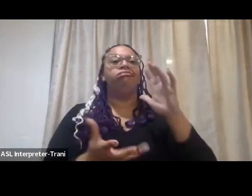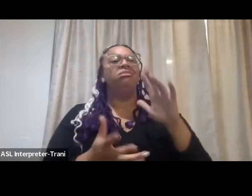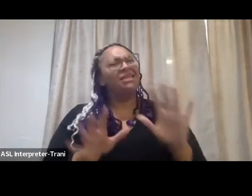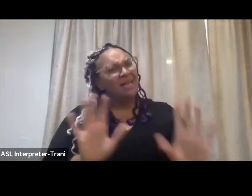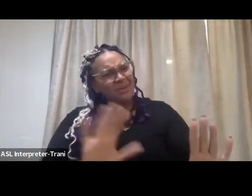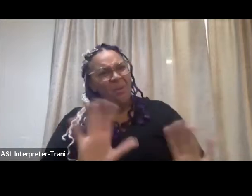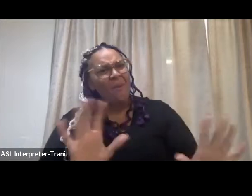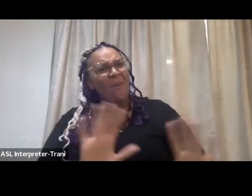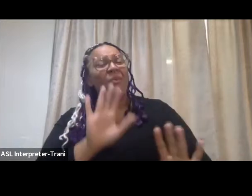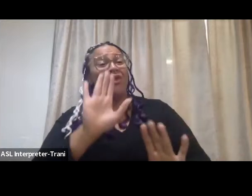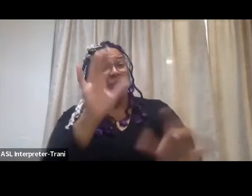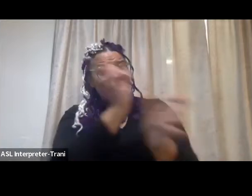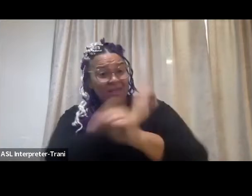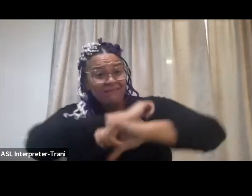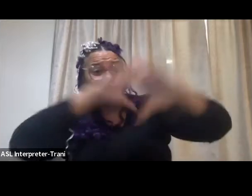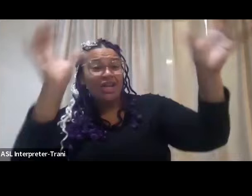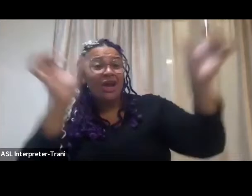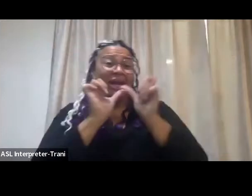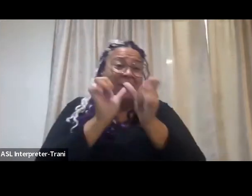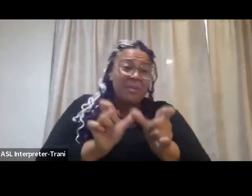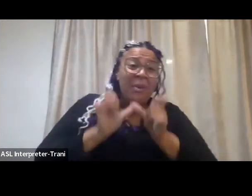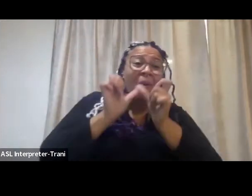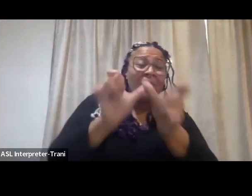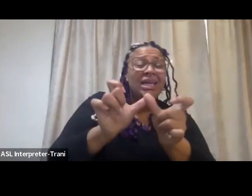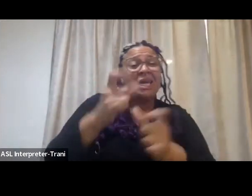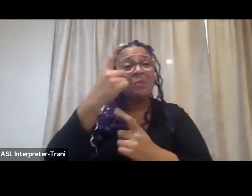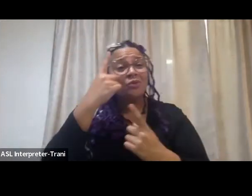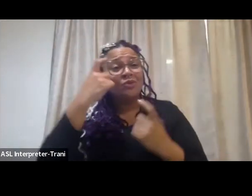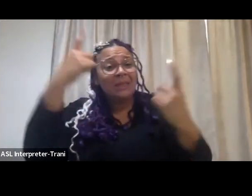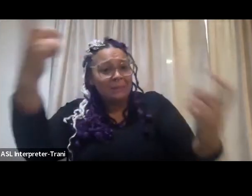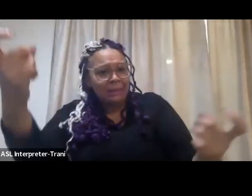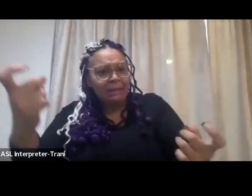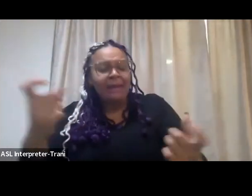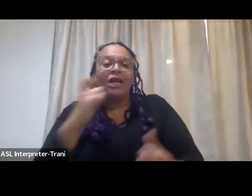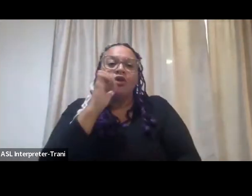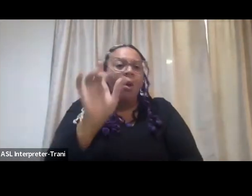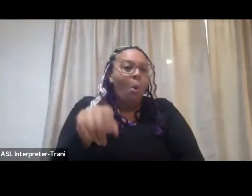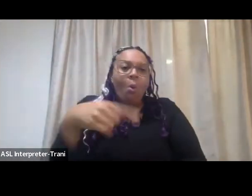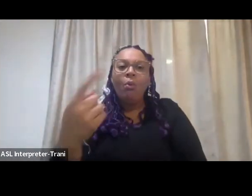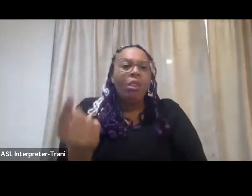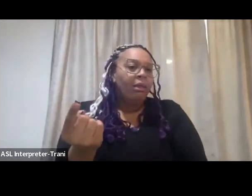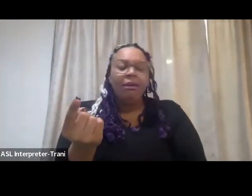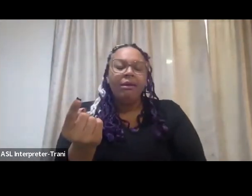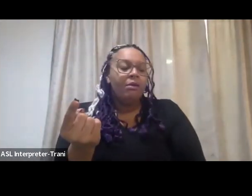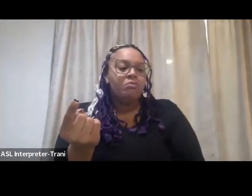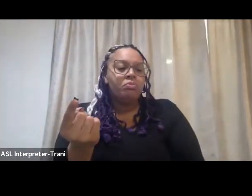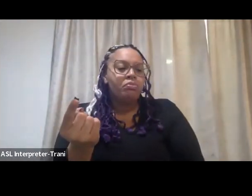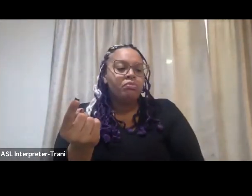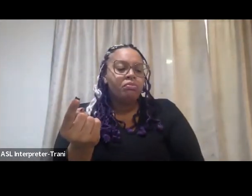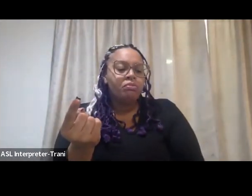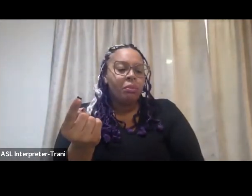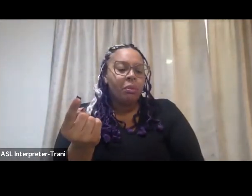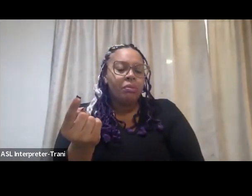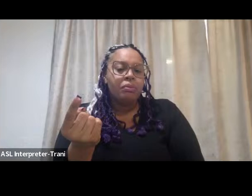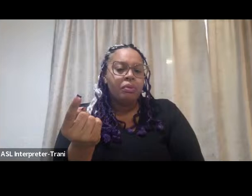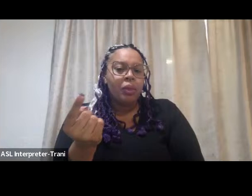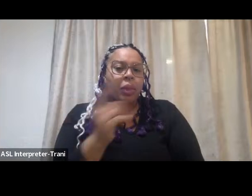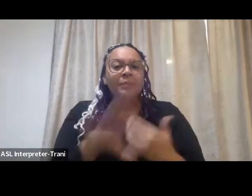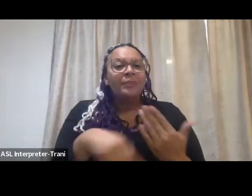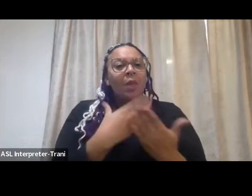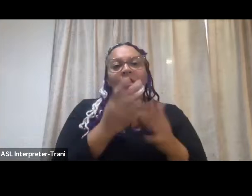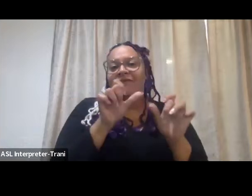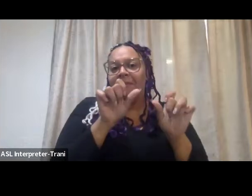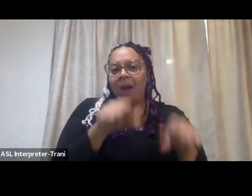keep dreaming, you know? And it's not only, it's all of the